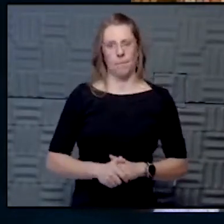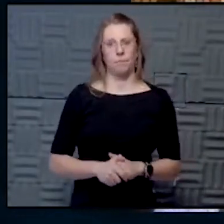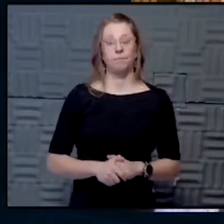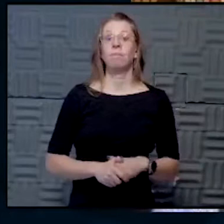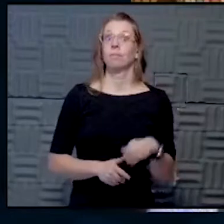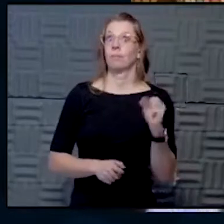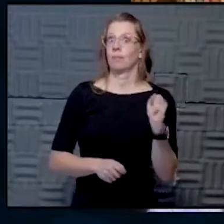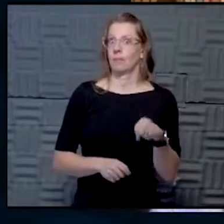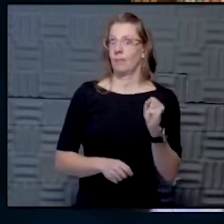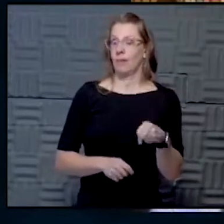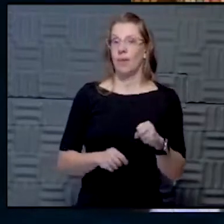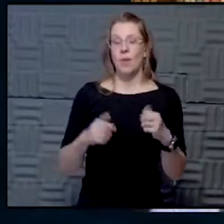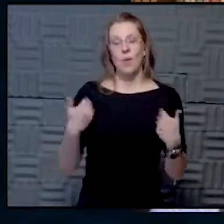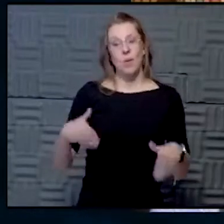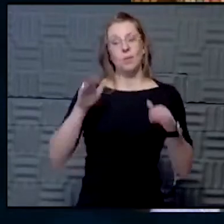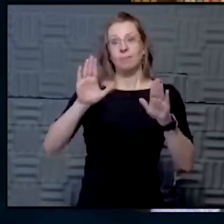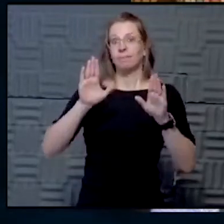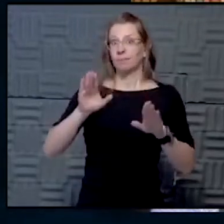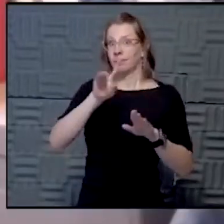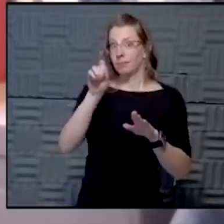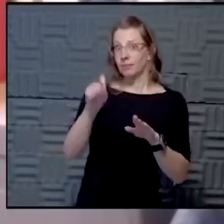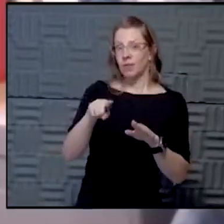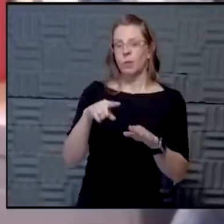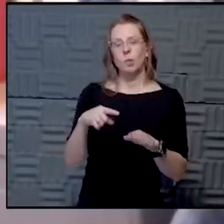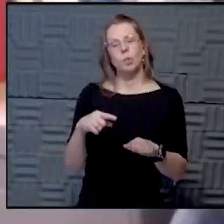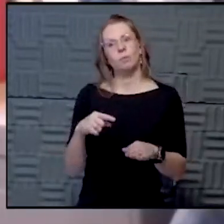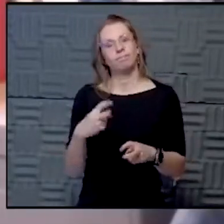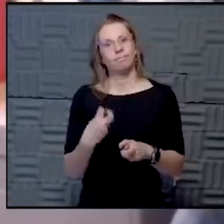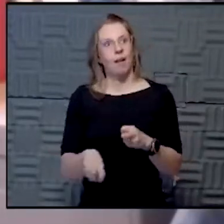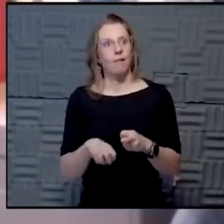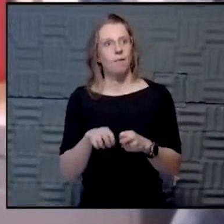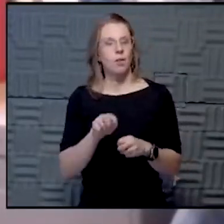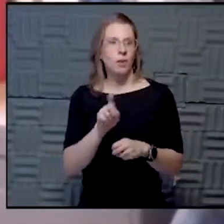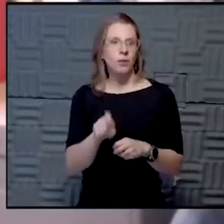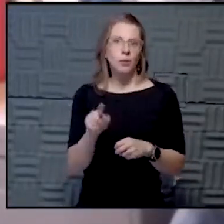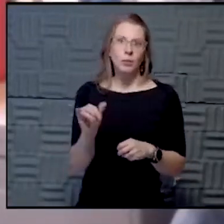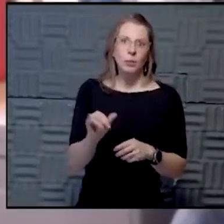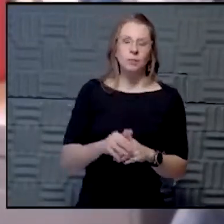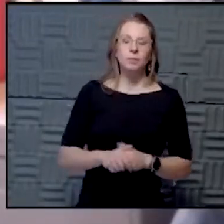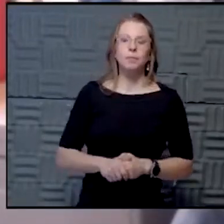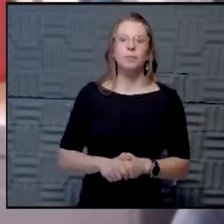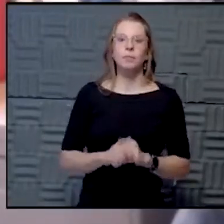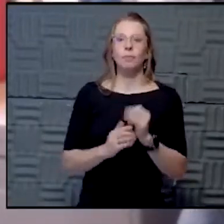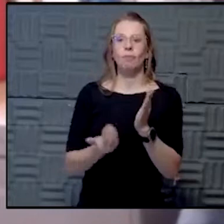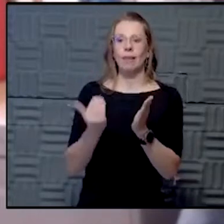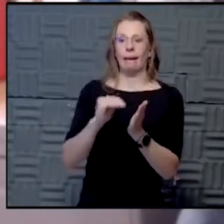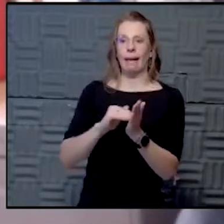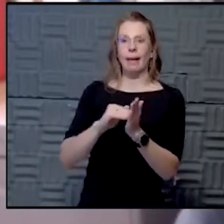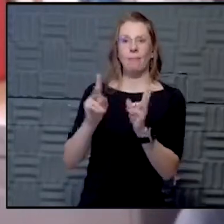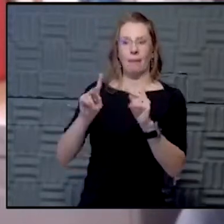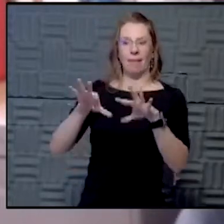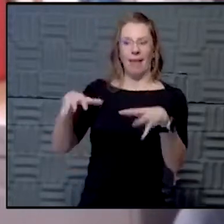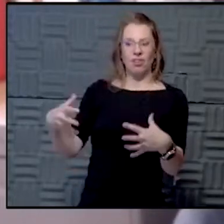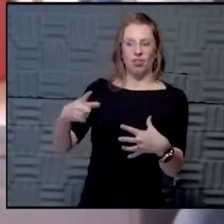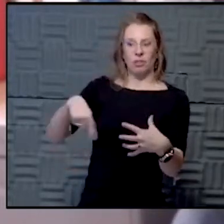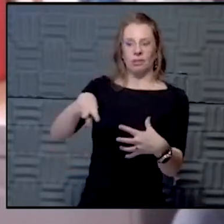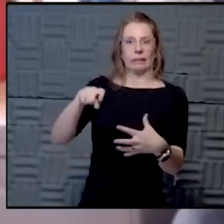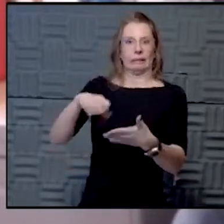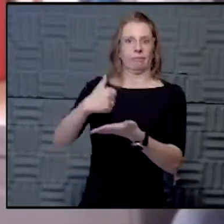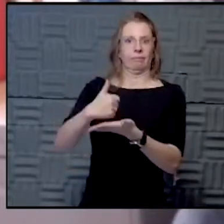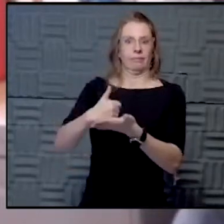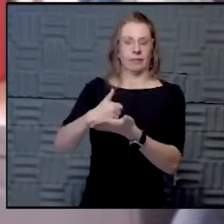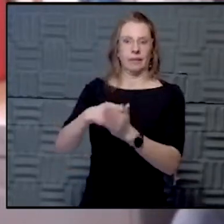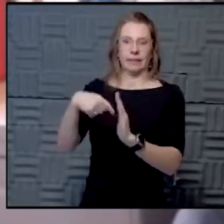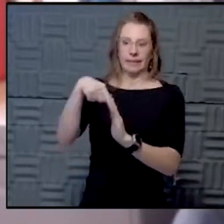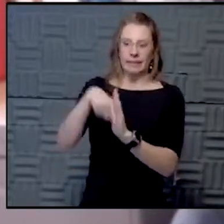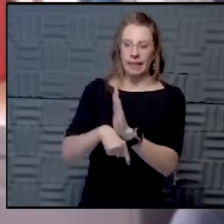Yeah, that's a fantastic question and a really hard one. Again, these populations that there's kind of some deep